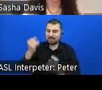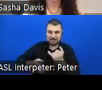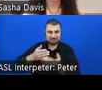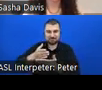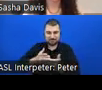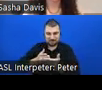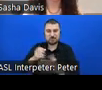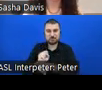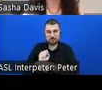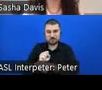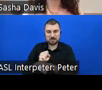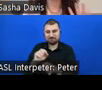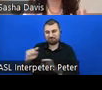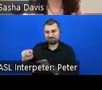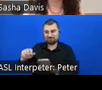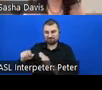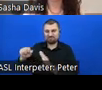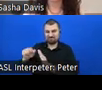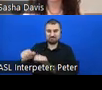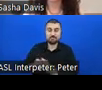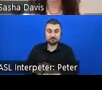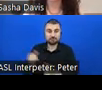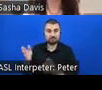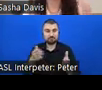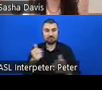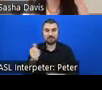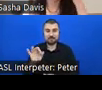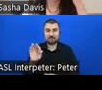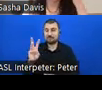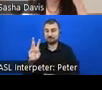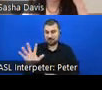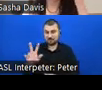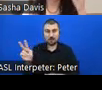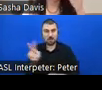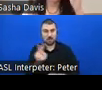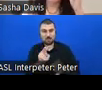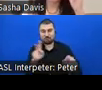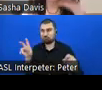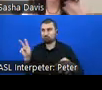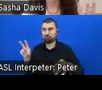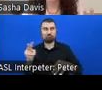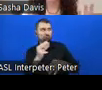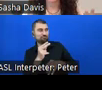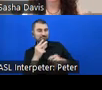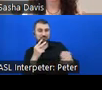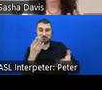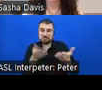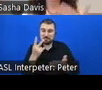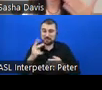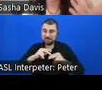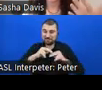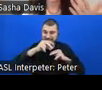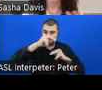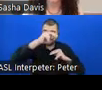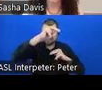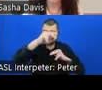here and turn around in 1965, this might be the site you would see. You might see Gross on the stairs with